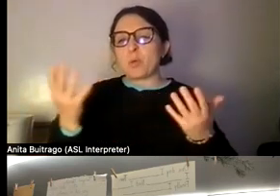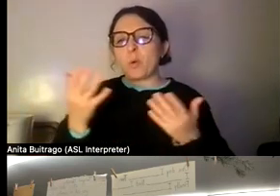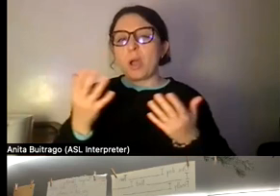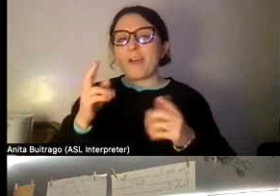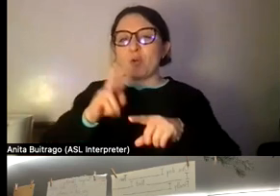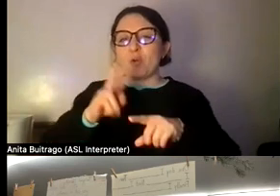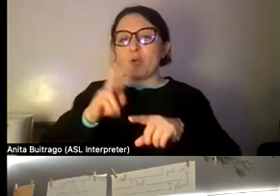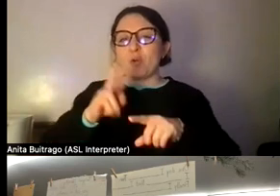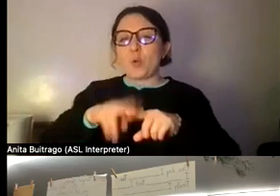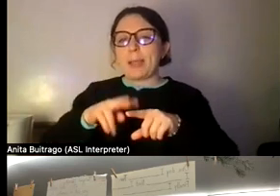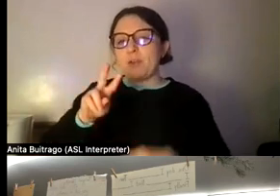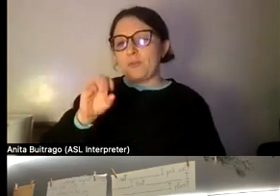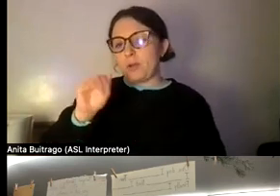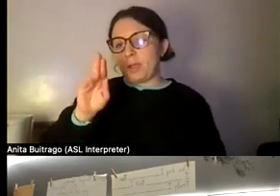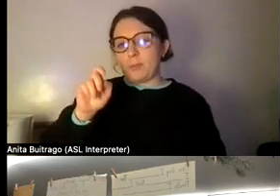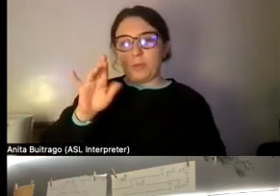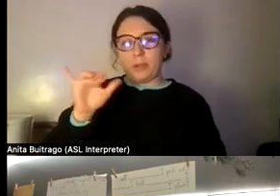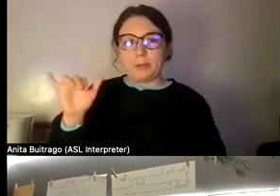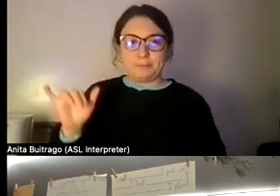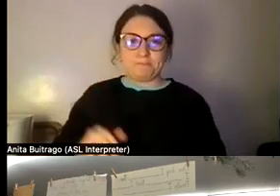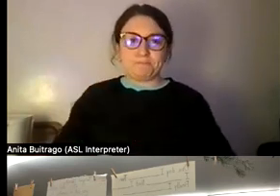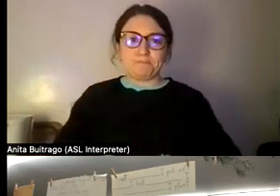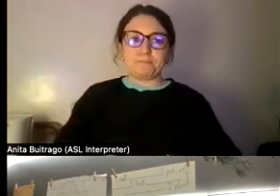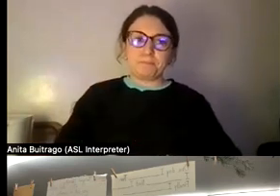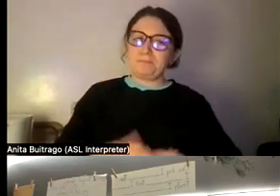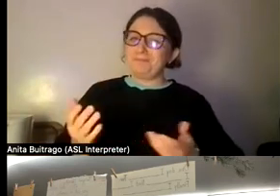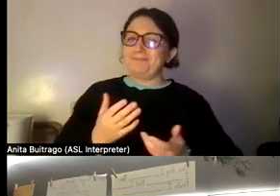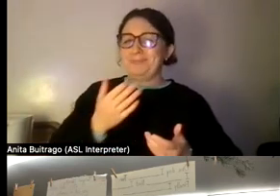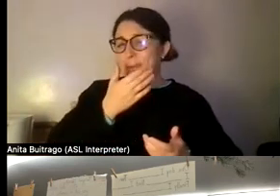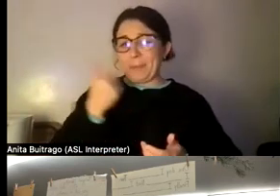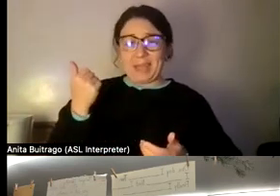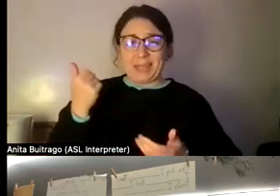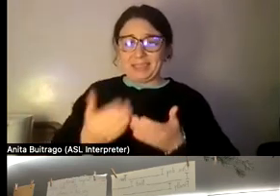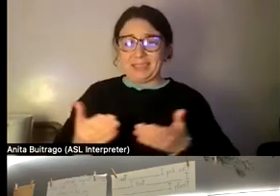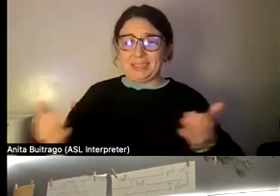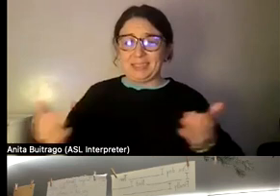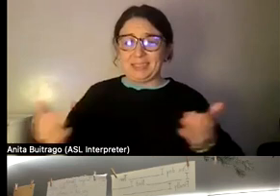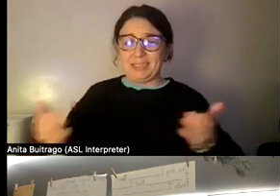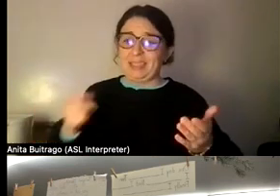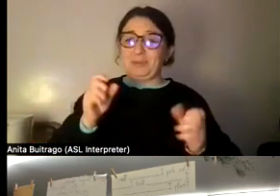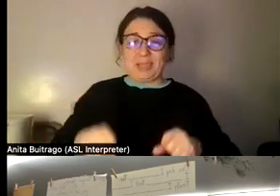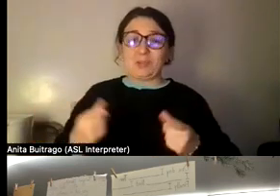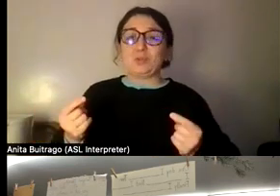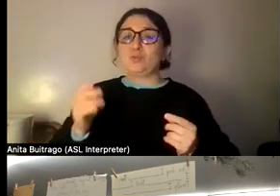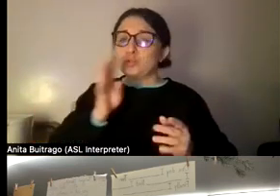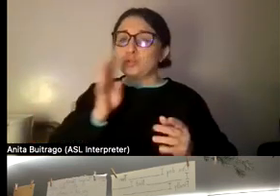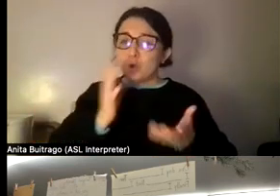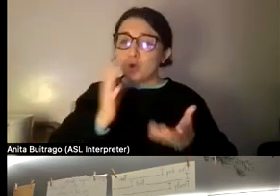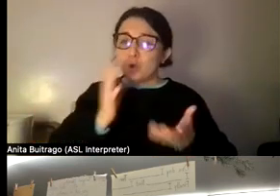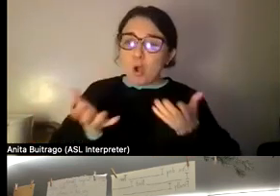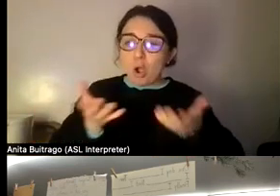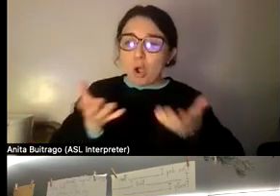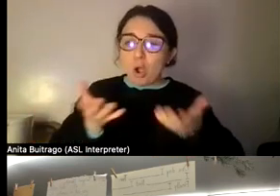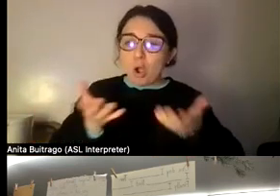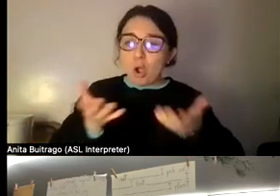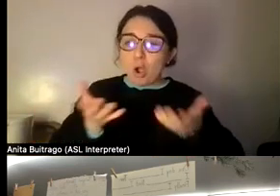words. Yeah. This is one of the best things you can do with your child is just talk with them. Let them hear the words, understand the